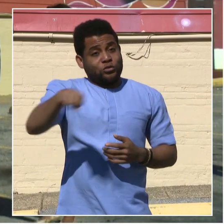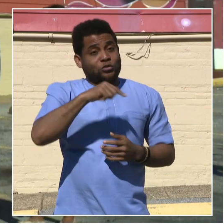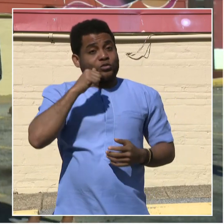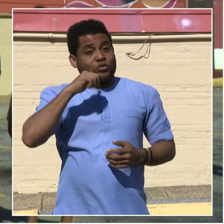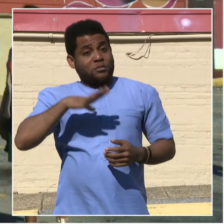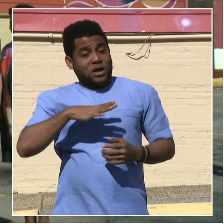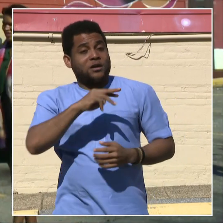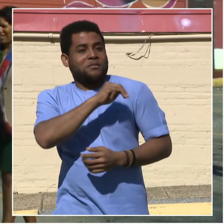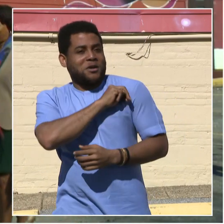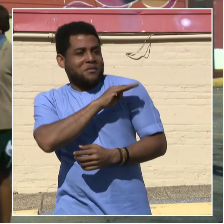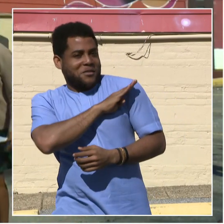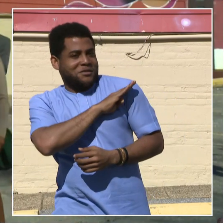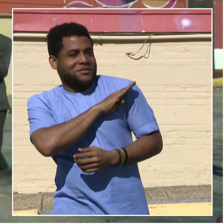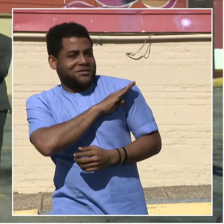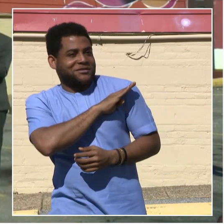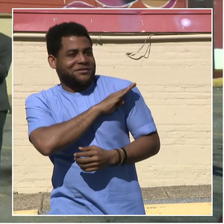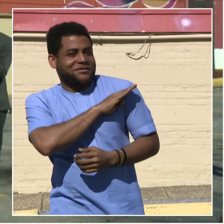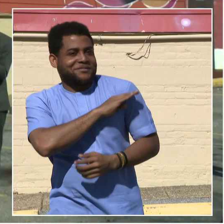Mayor.